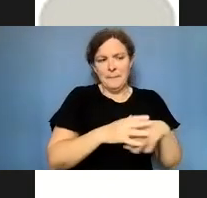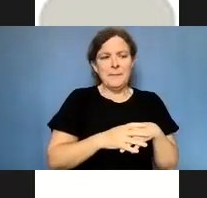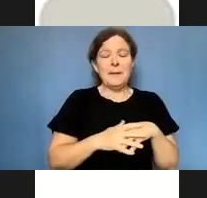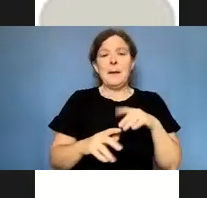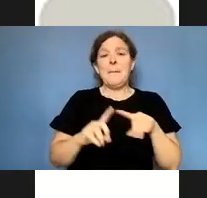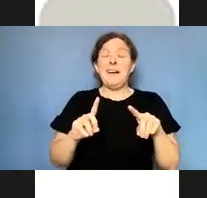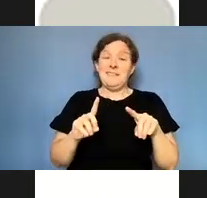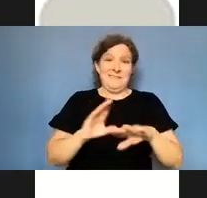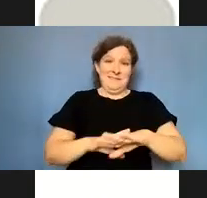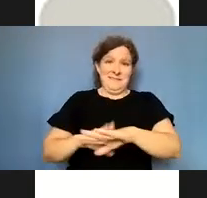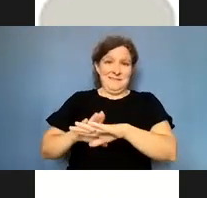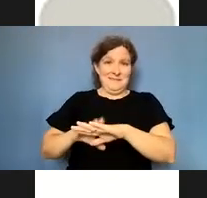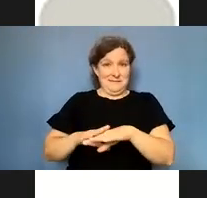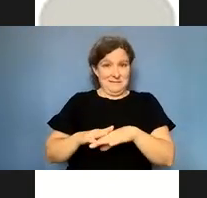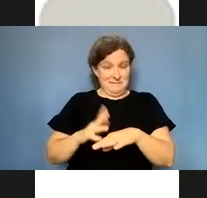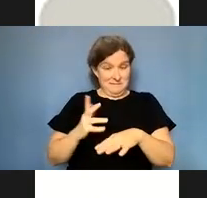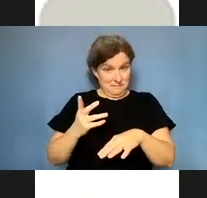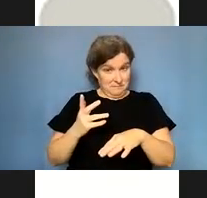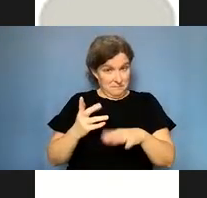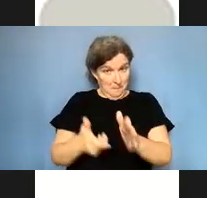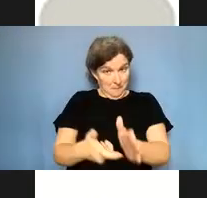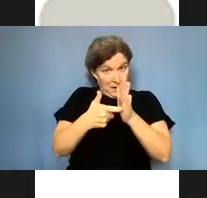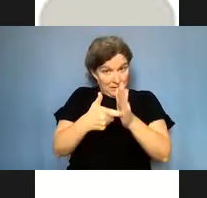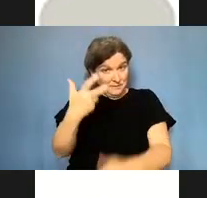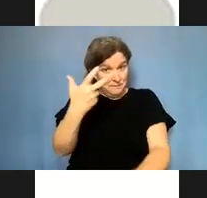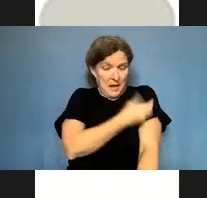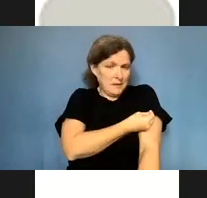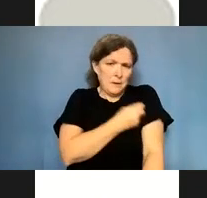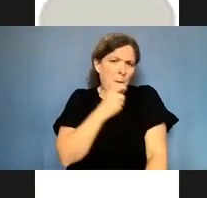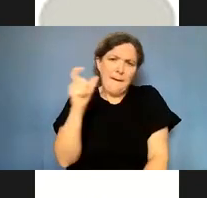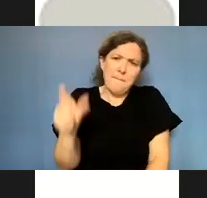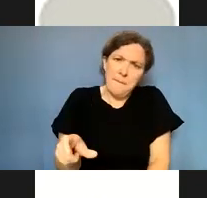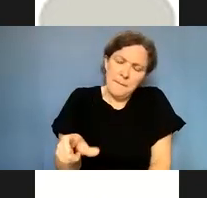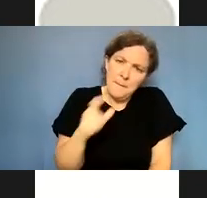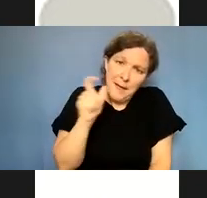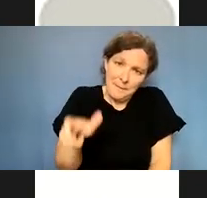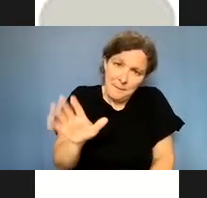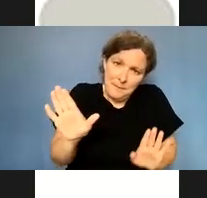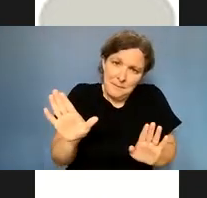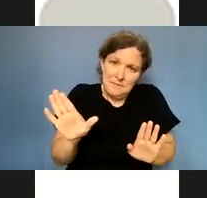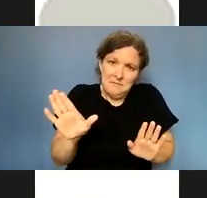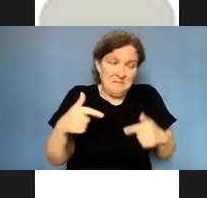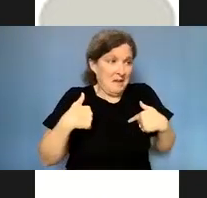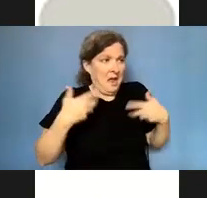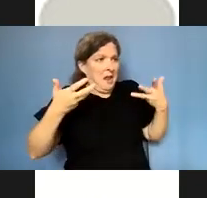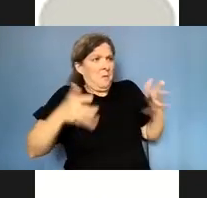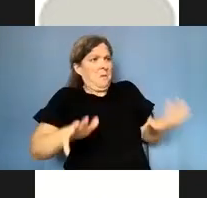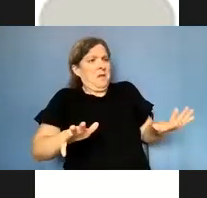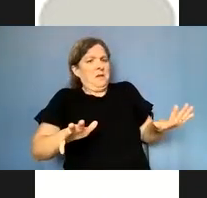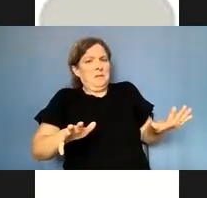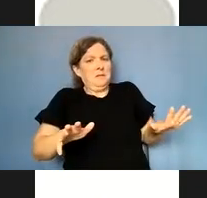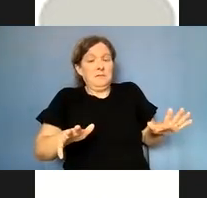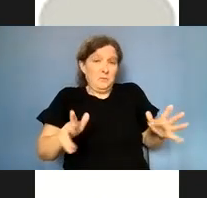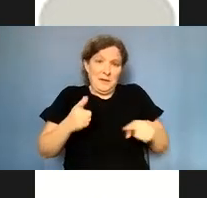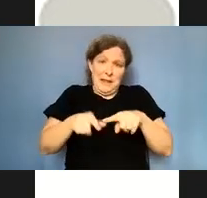one has to take a vaccine, of course, as you know, if they don't wish to, but